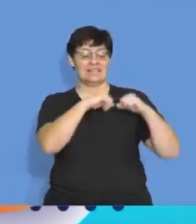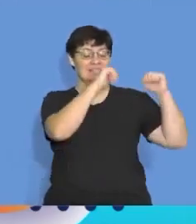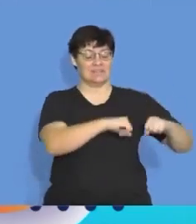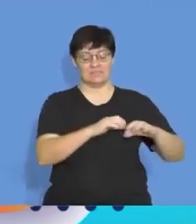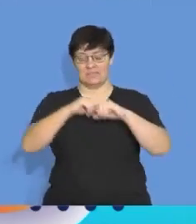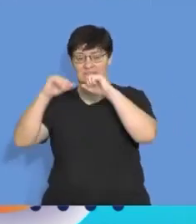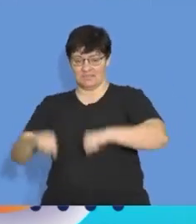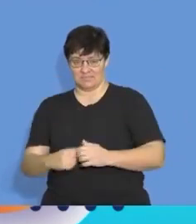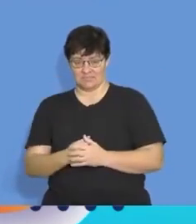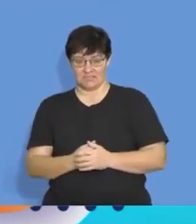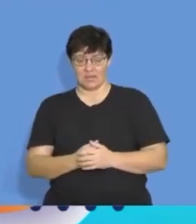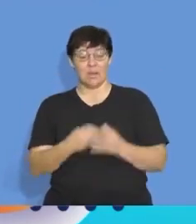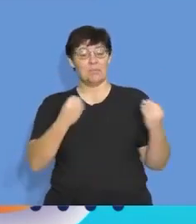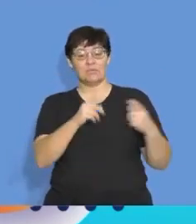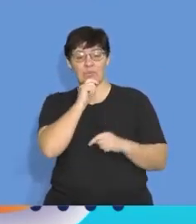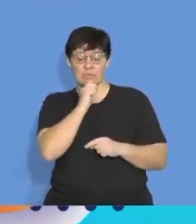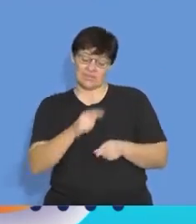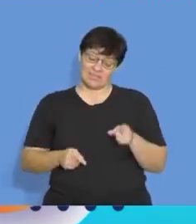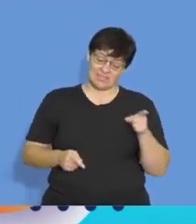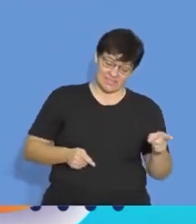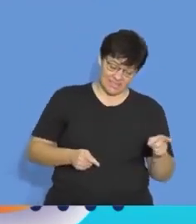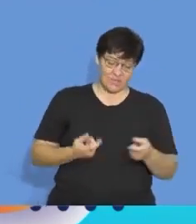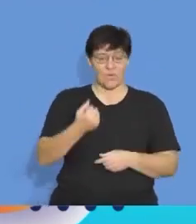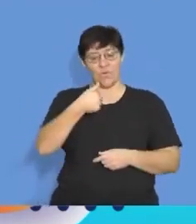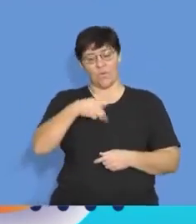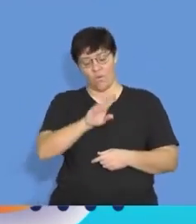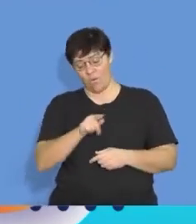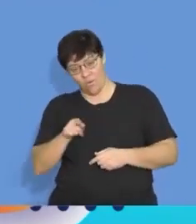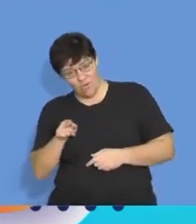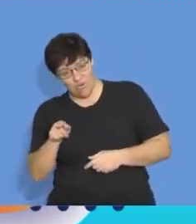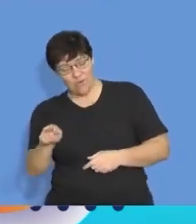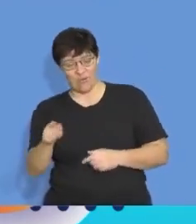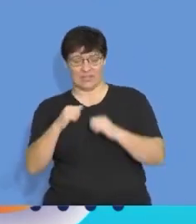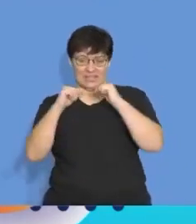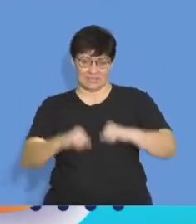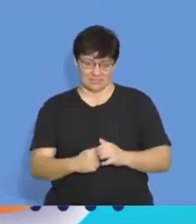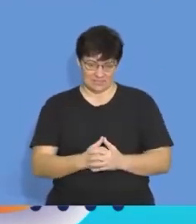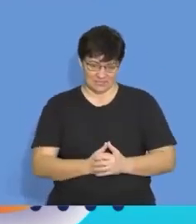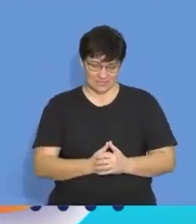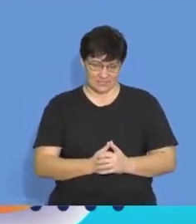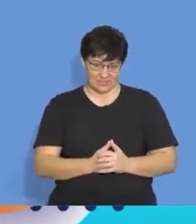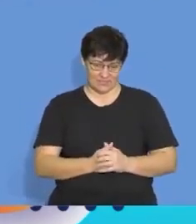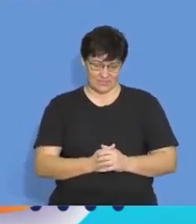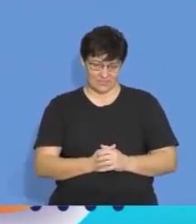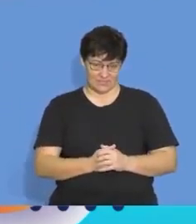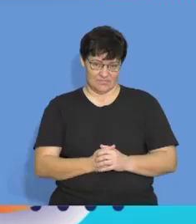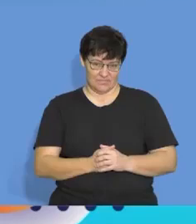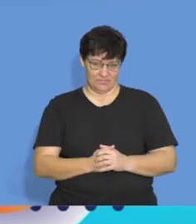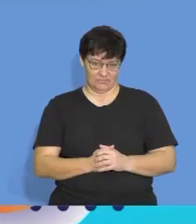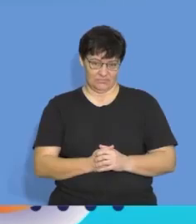systems. A business will either use a perpetual inventory system or it will use a